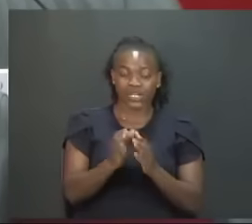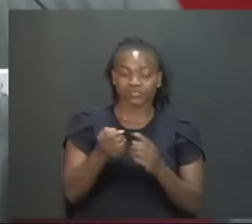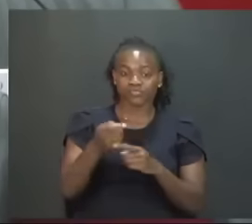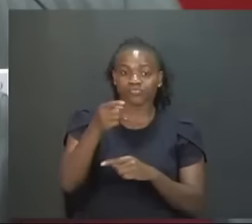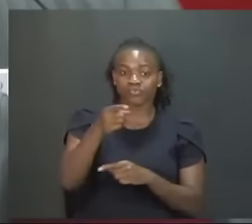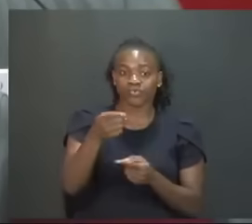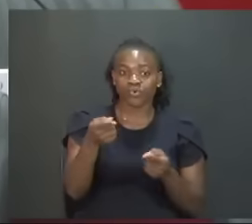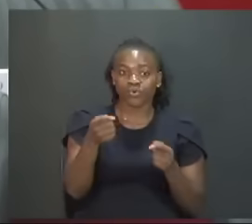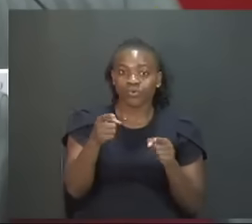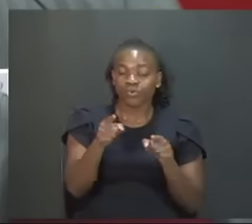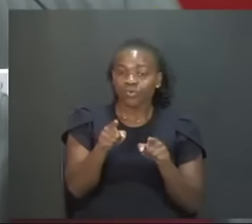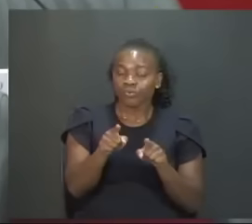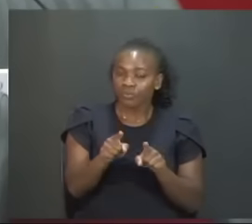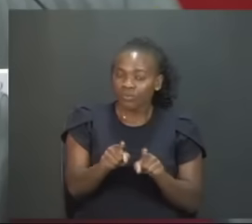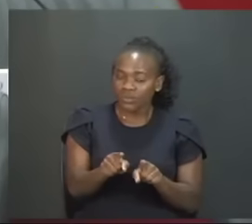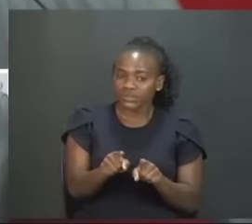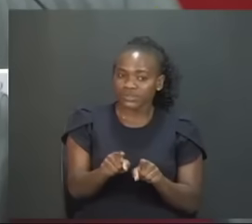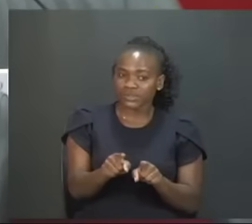when that